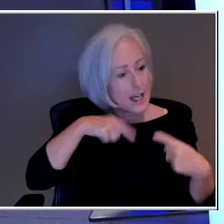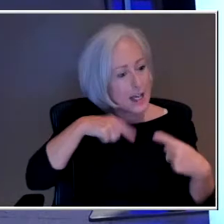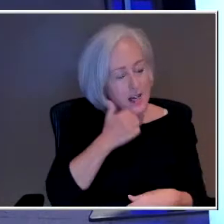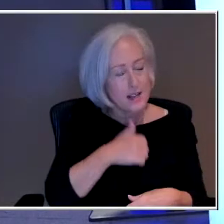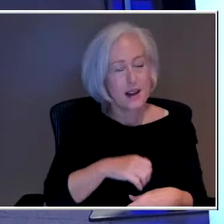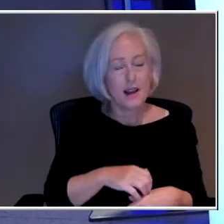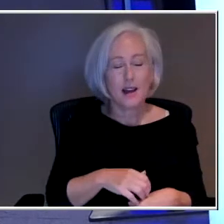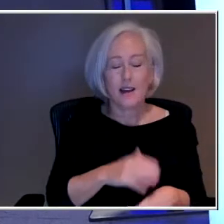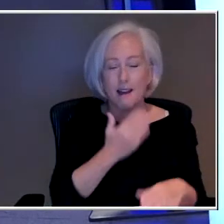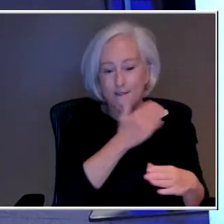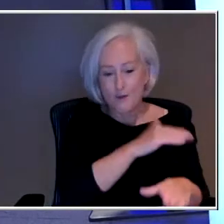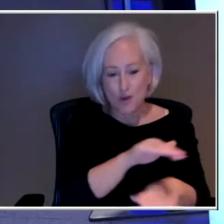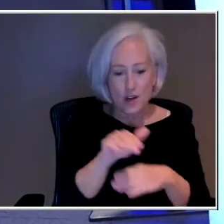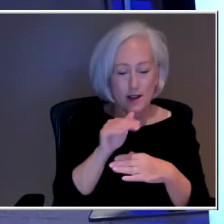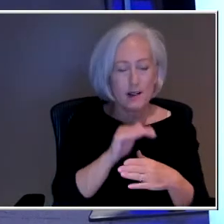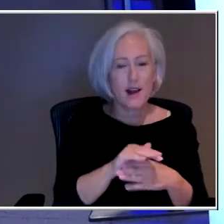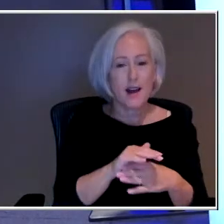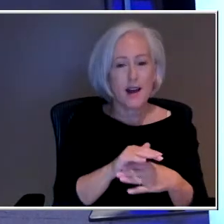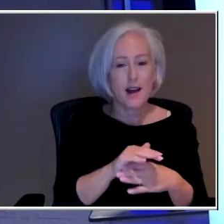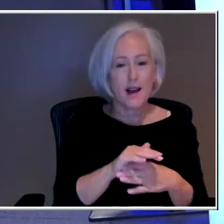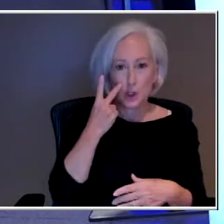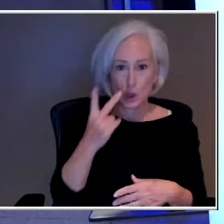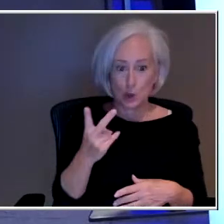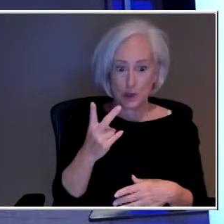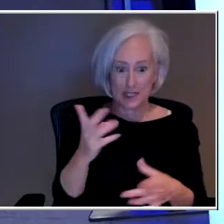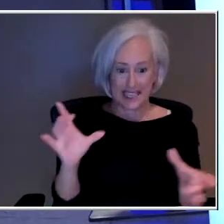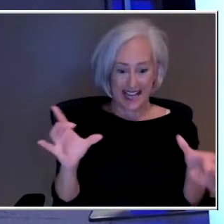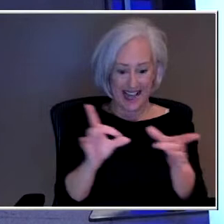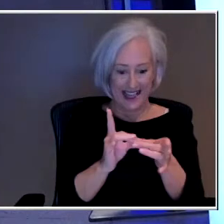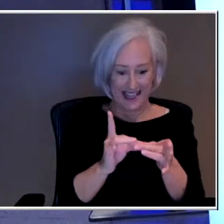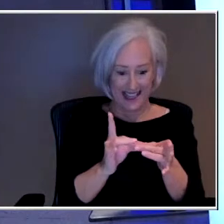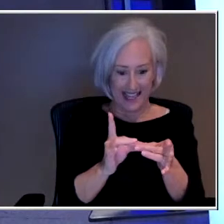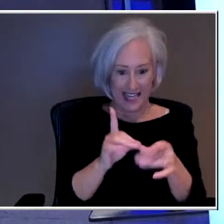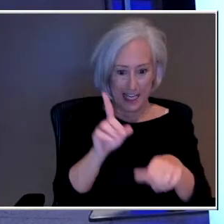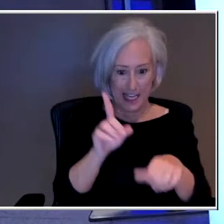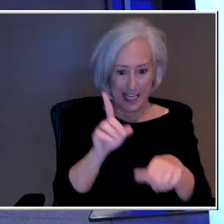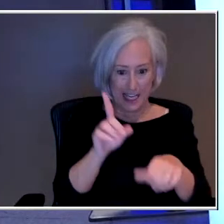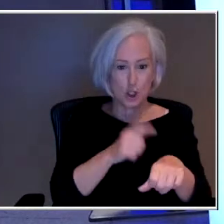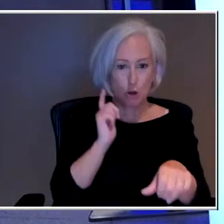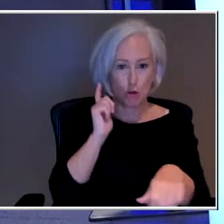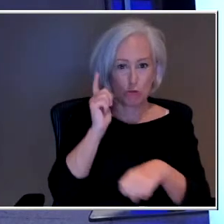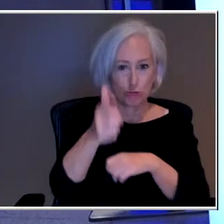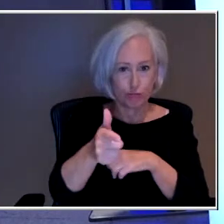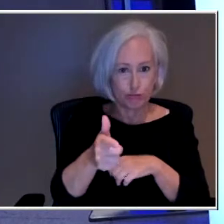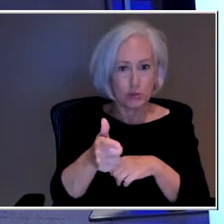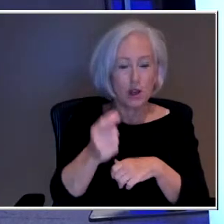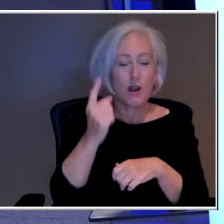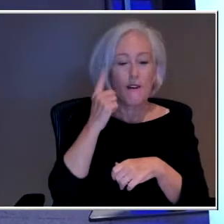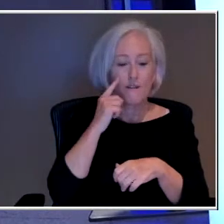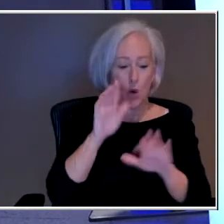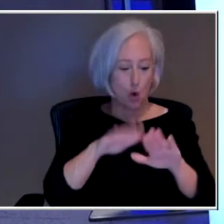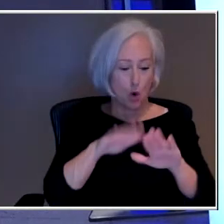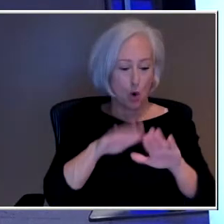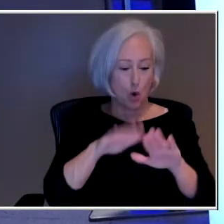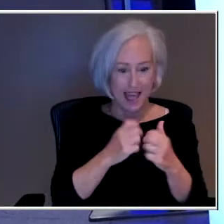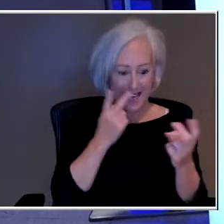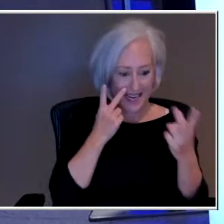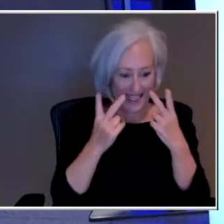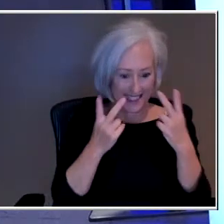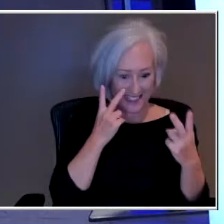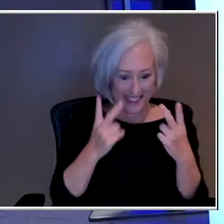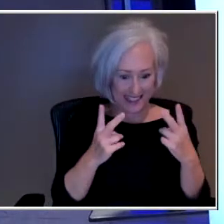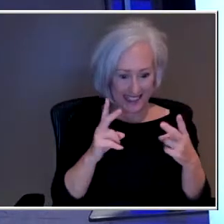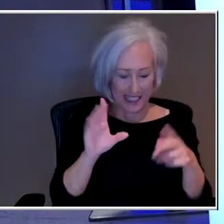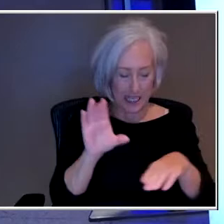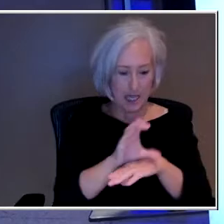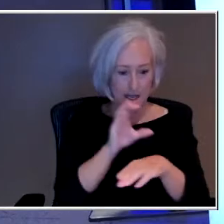we seeing any link long term between pediatric patients that have extended screen time and